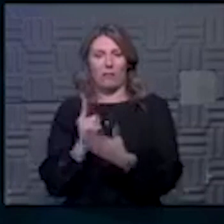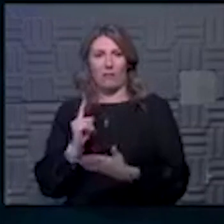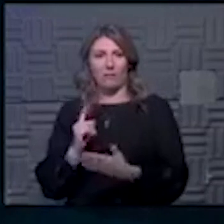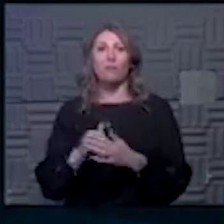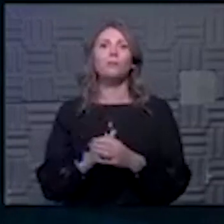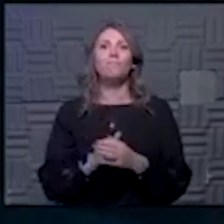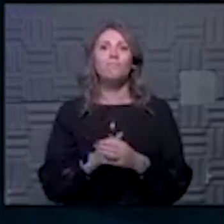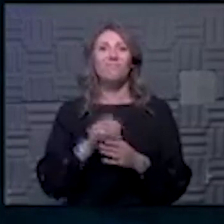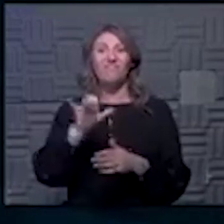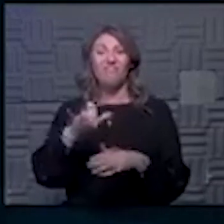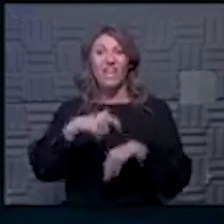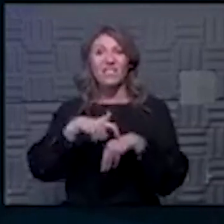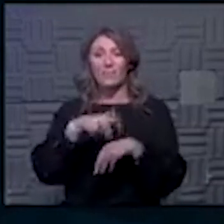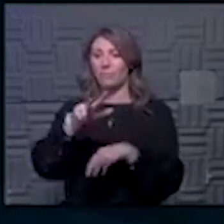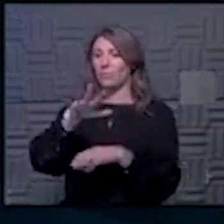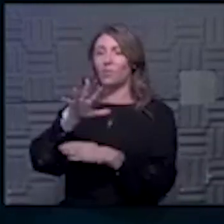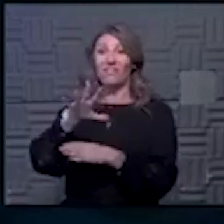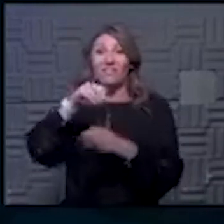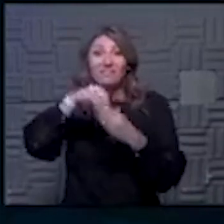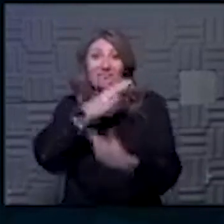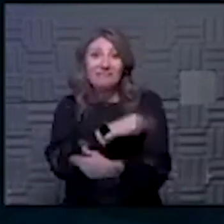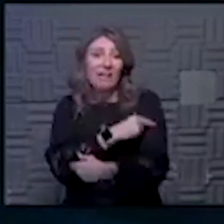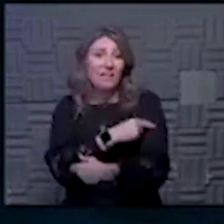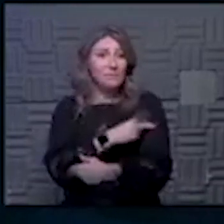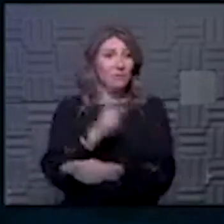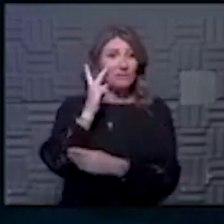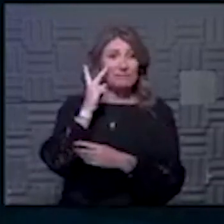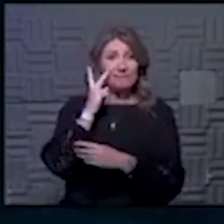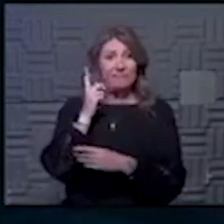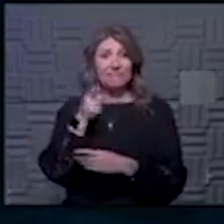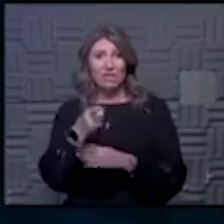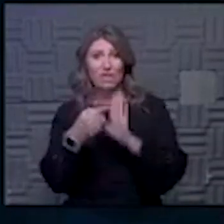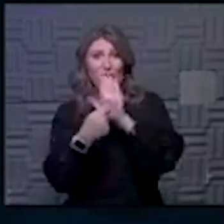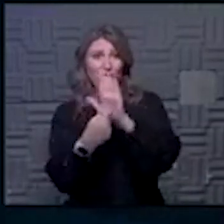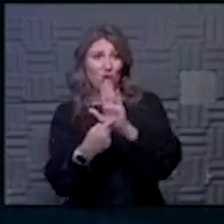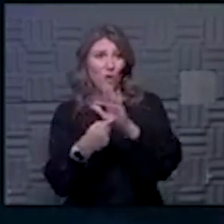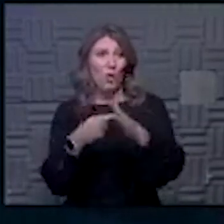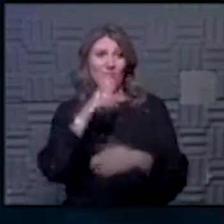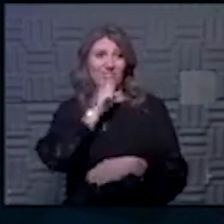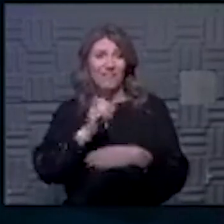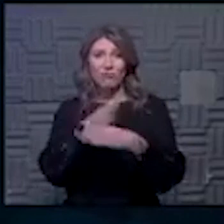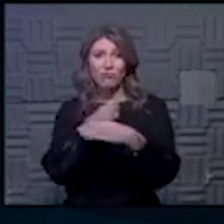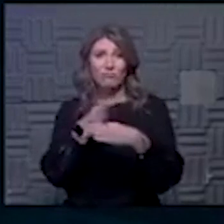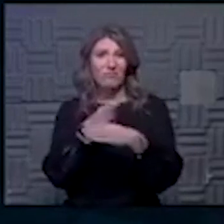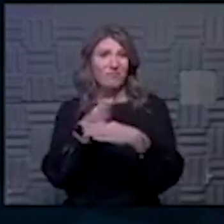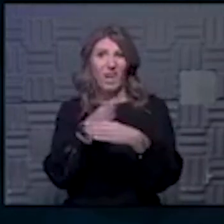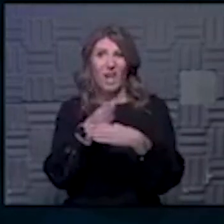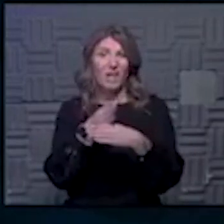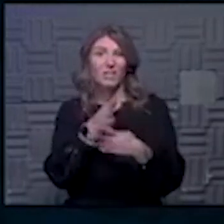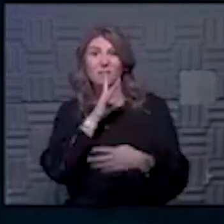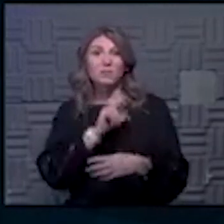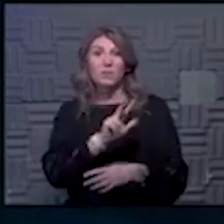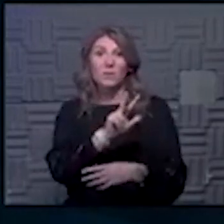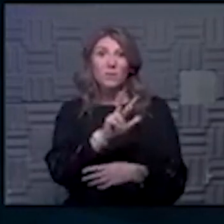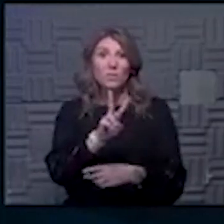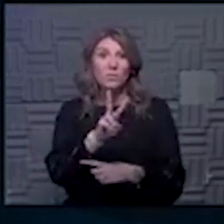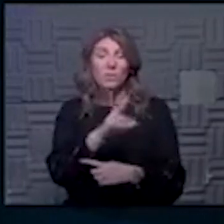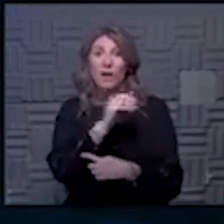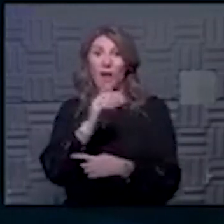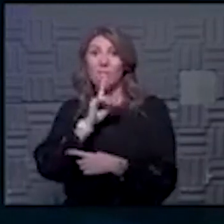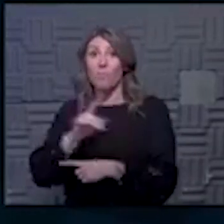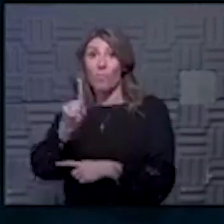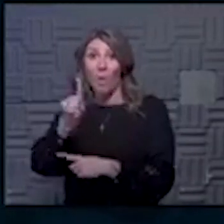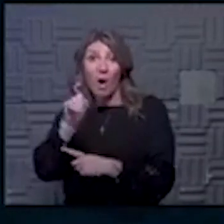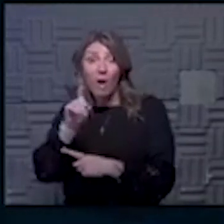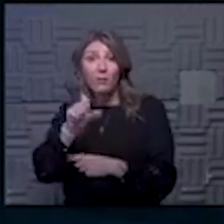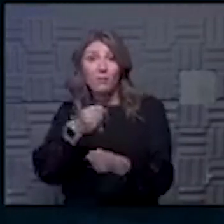time, we had 35 in the hospital, and just to show you, the age range was anywhere between 32 and 100.